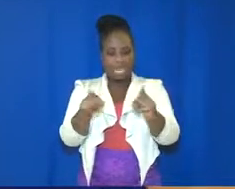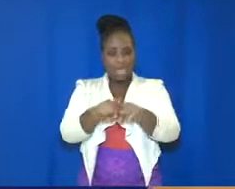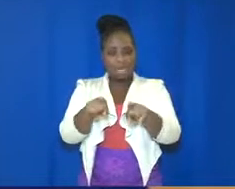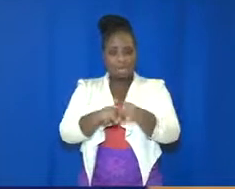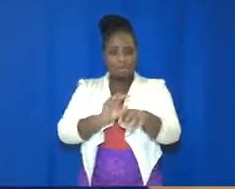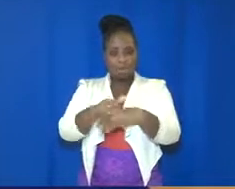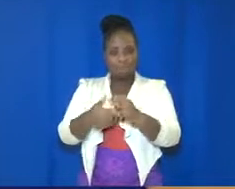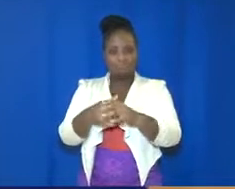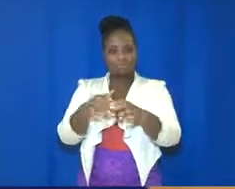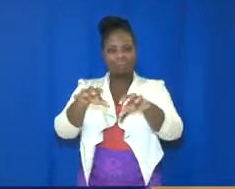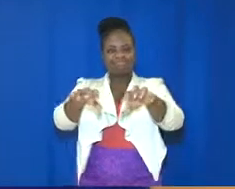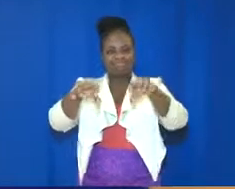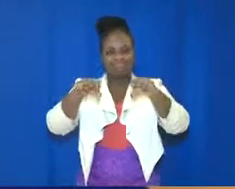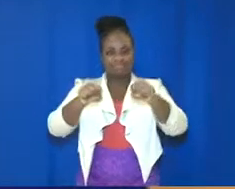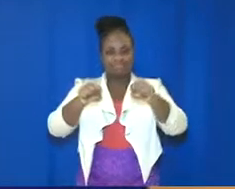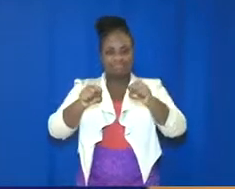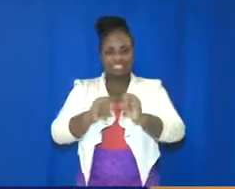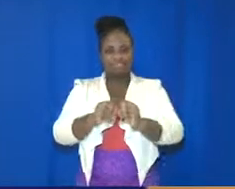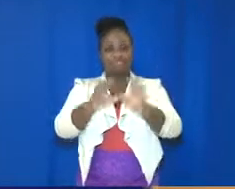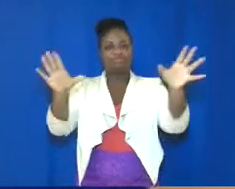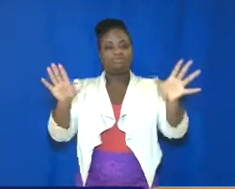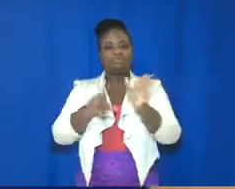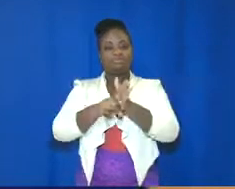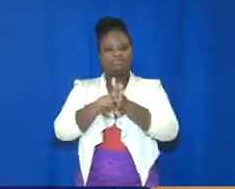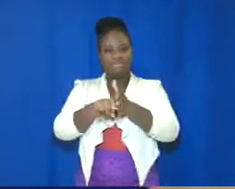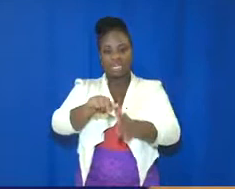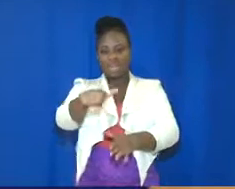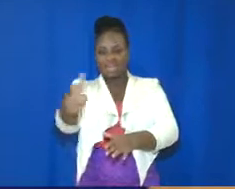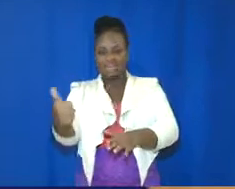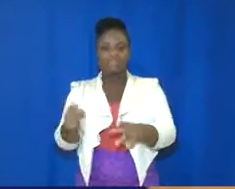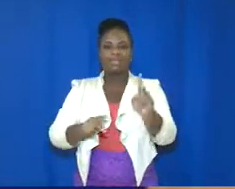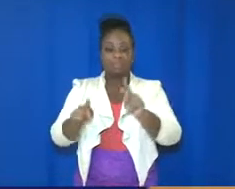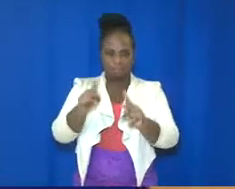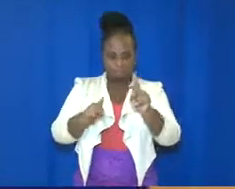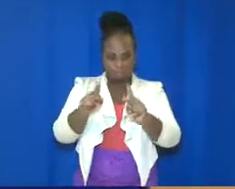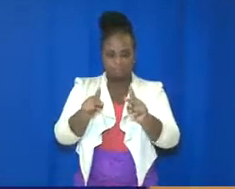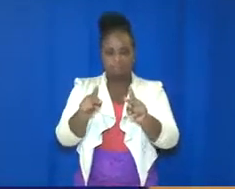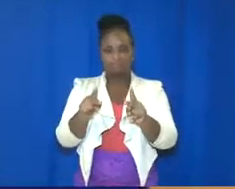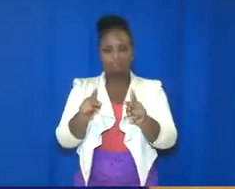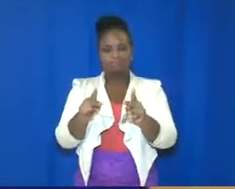as a means of containing the spread of the virus amongst the population.